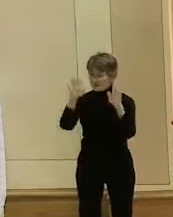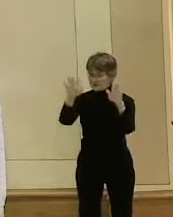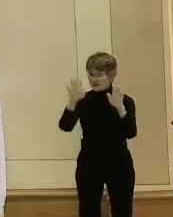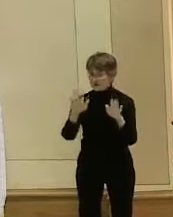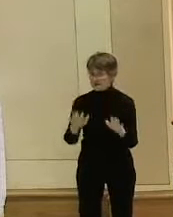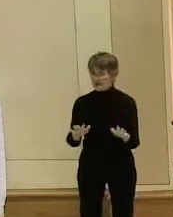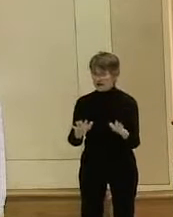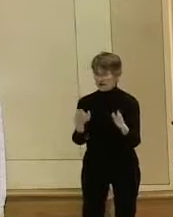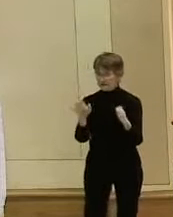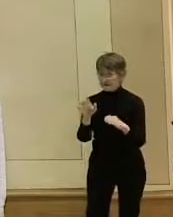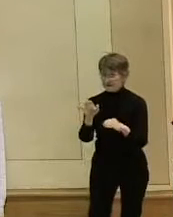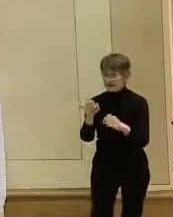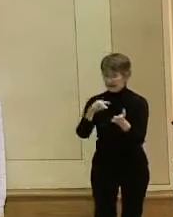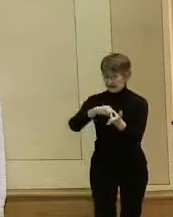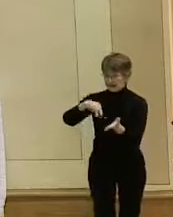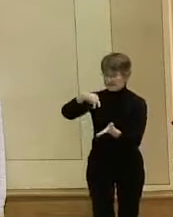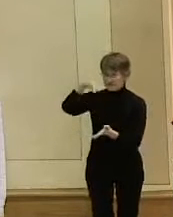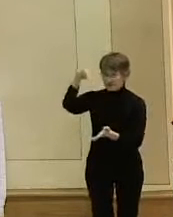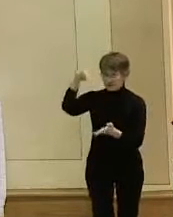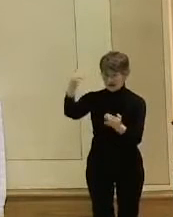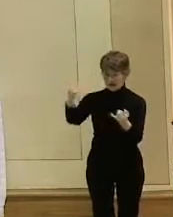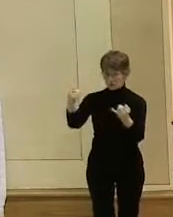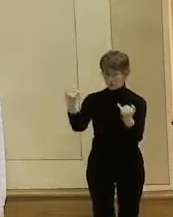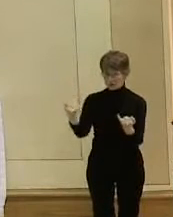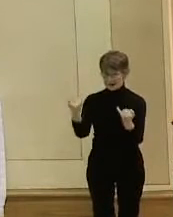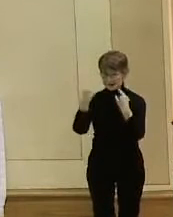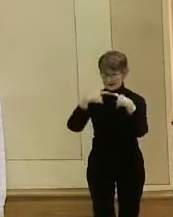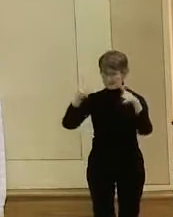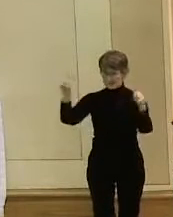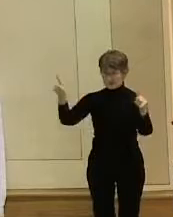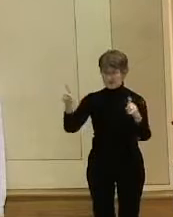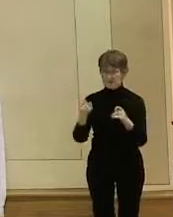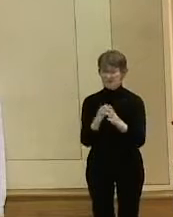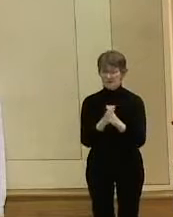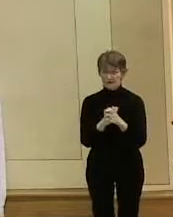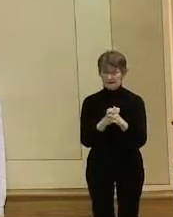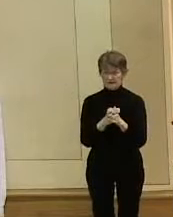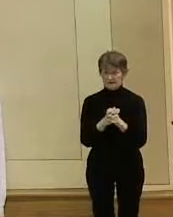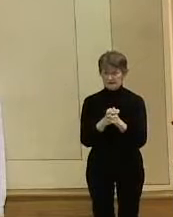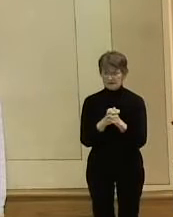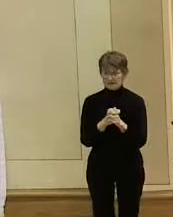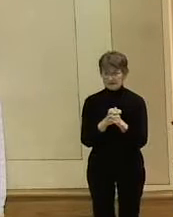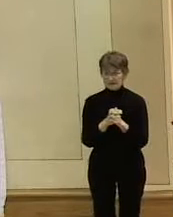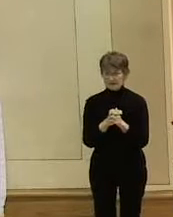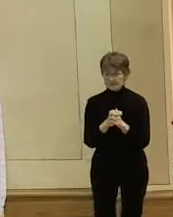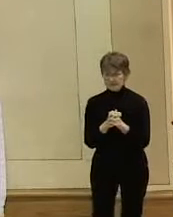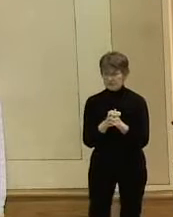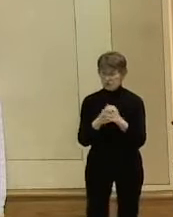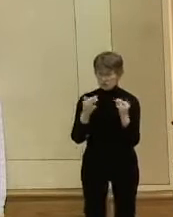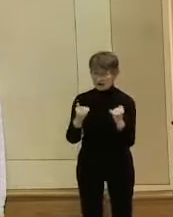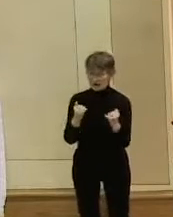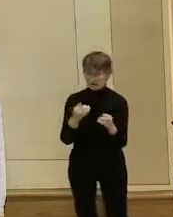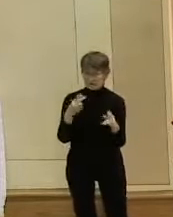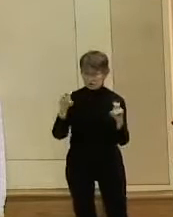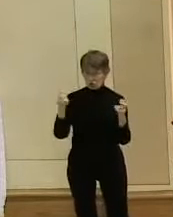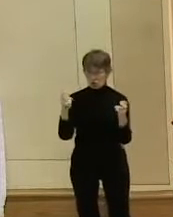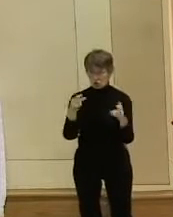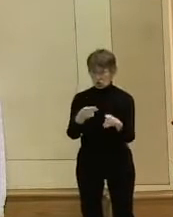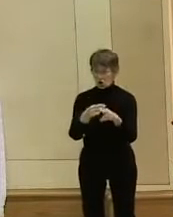Sunday of Easter. These are today's announcements. It's also Good Shepherd Sunday.